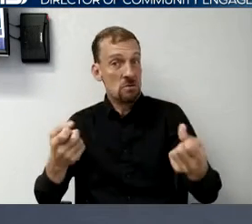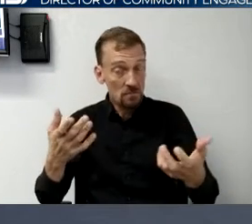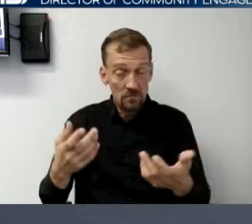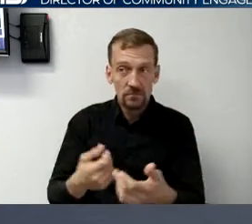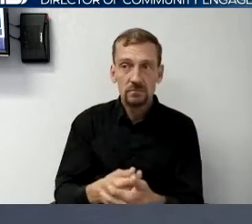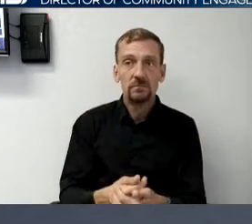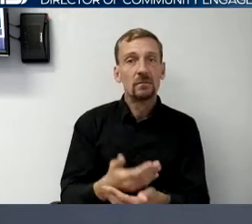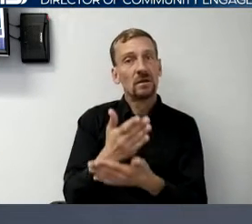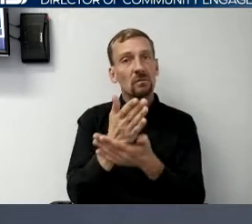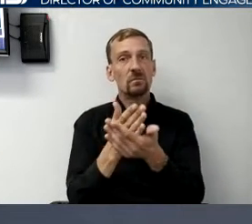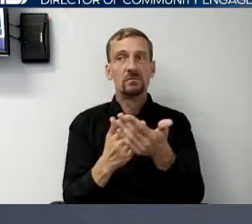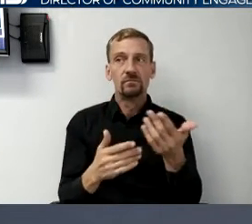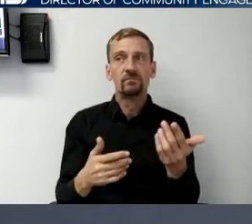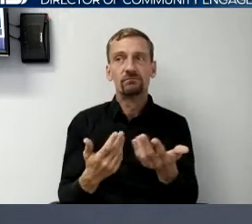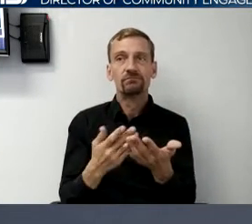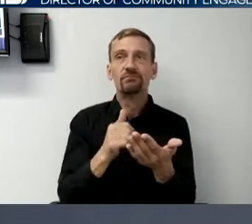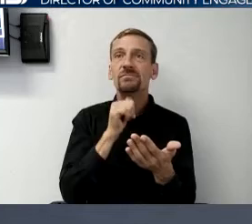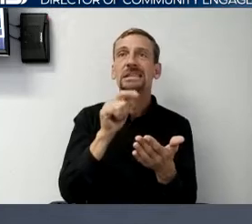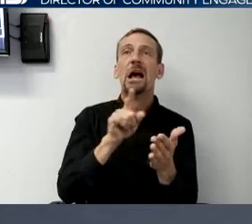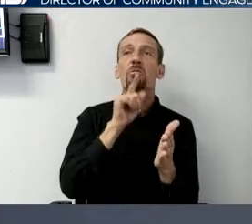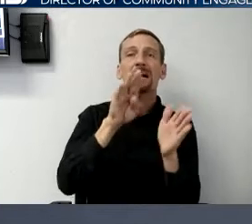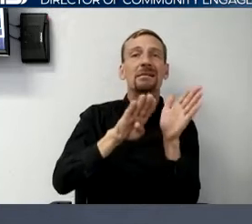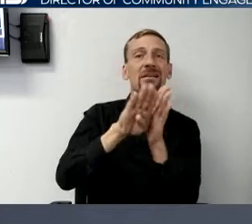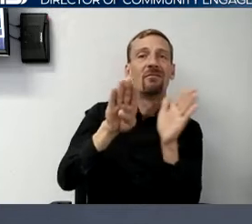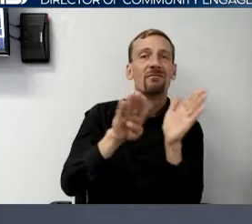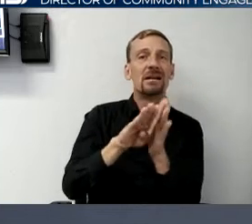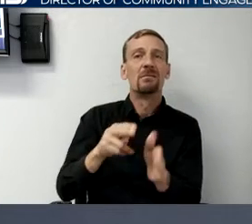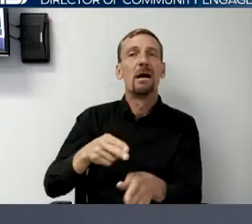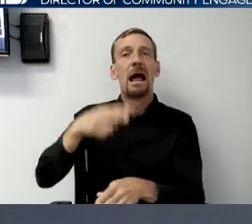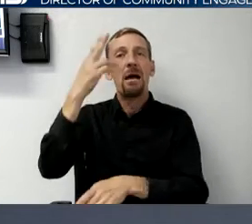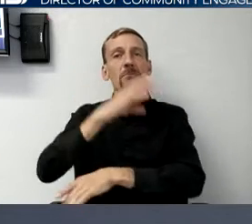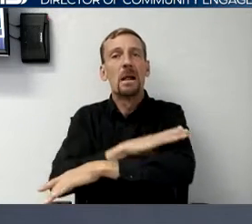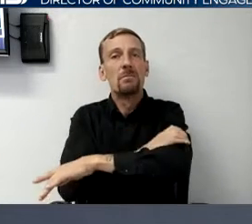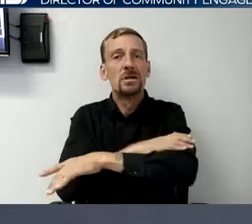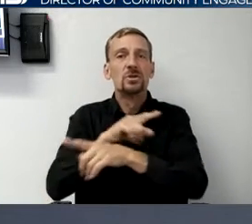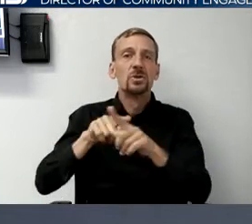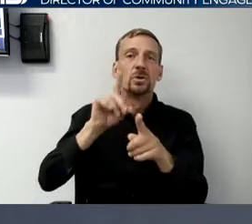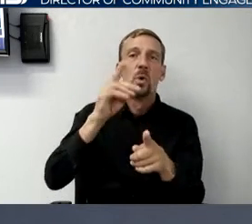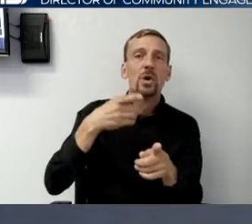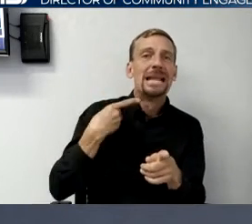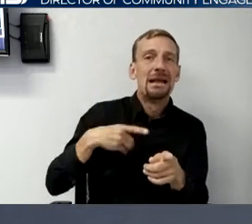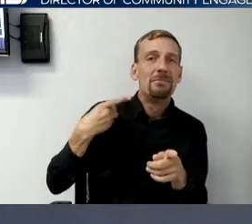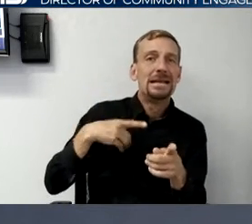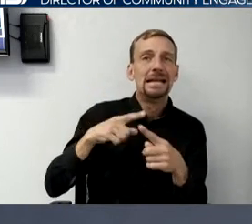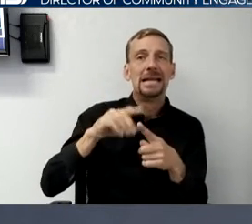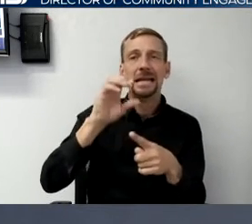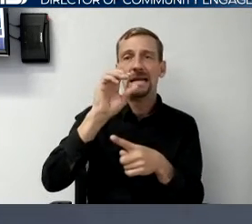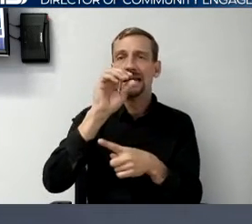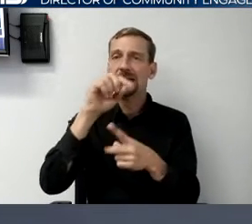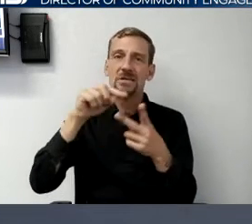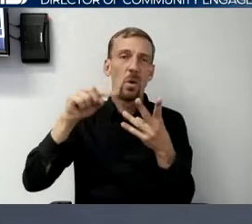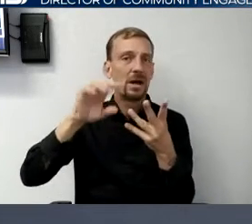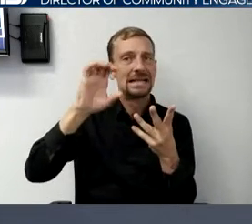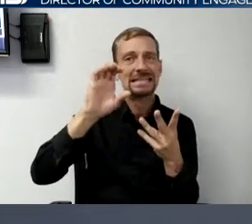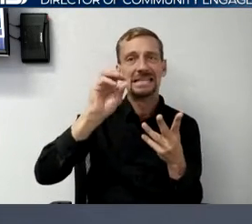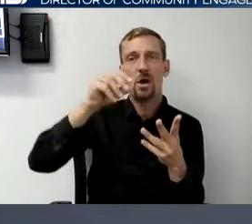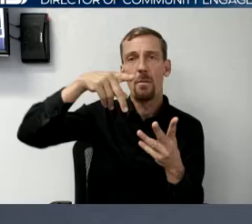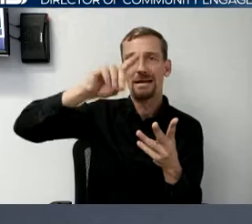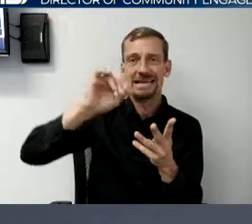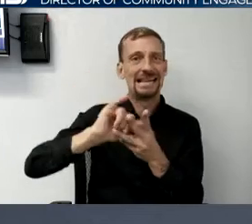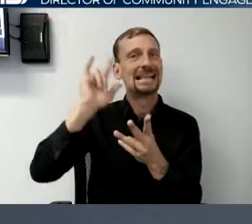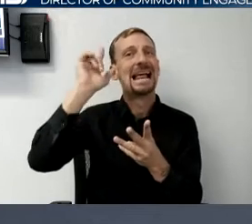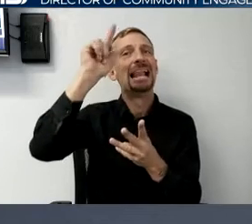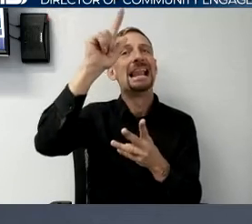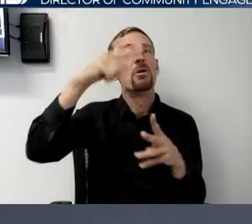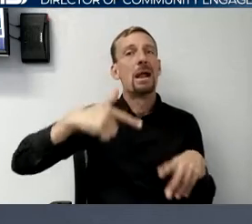conditions. A lot of times you don't develop hypertension or diabetes or COPD, congestive heart failure, until later in